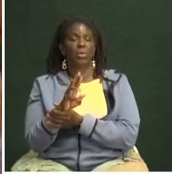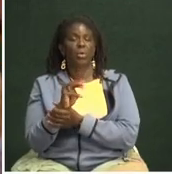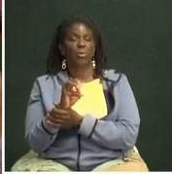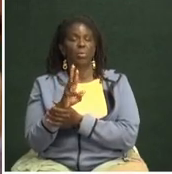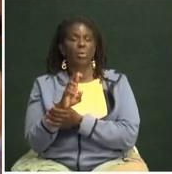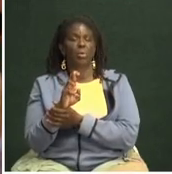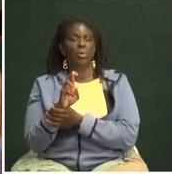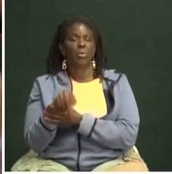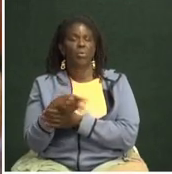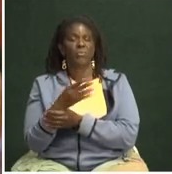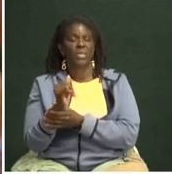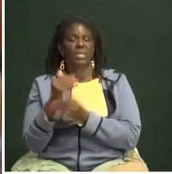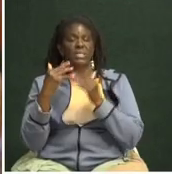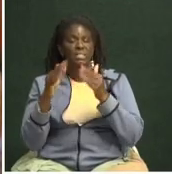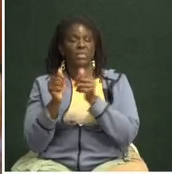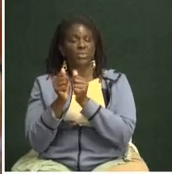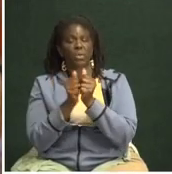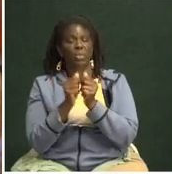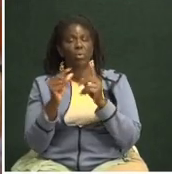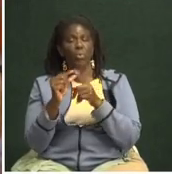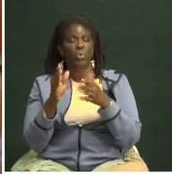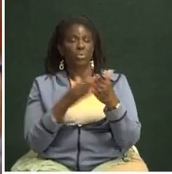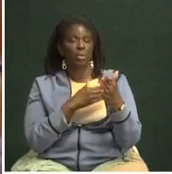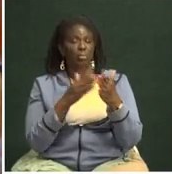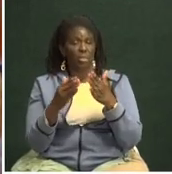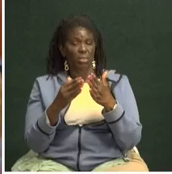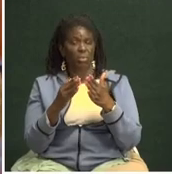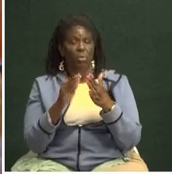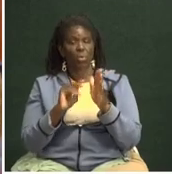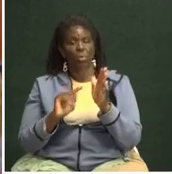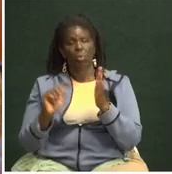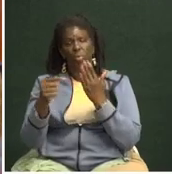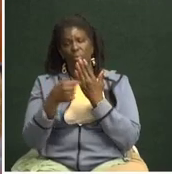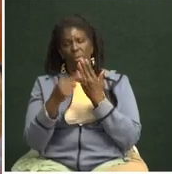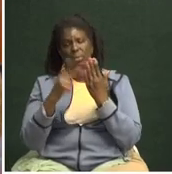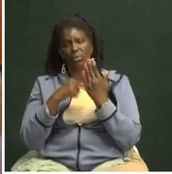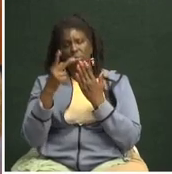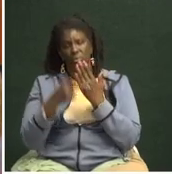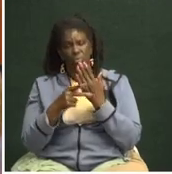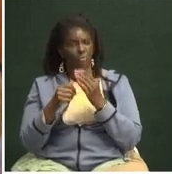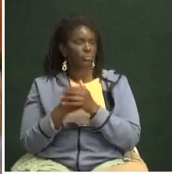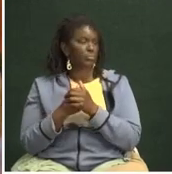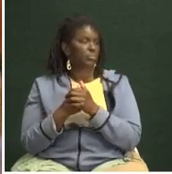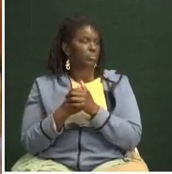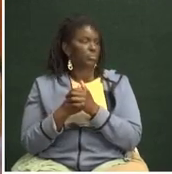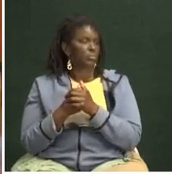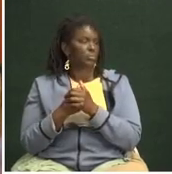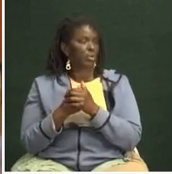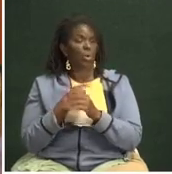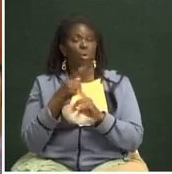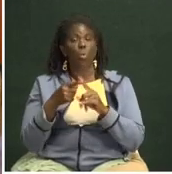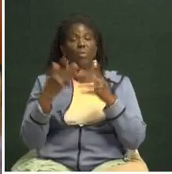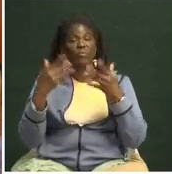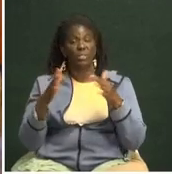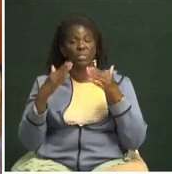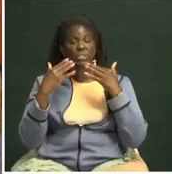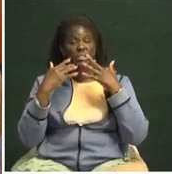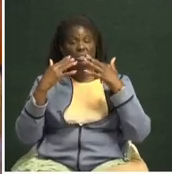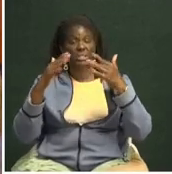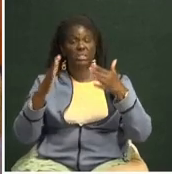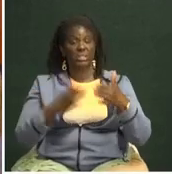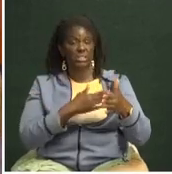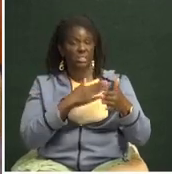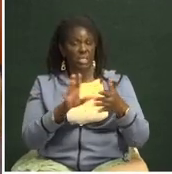singing of the alma mater. Words and music are located at the back of your program. At the end of the alma mater